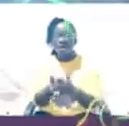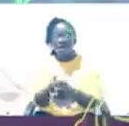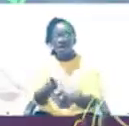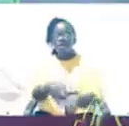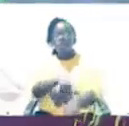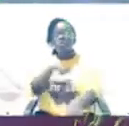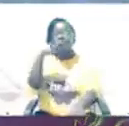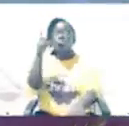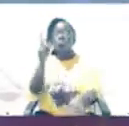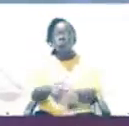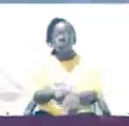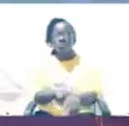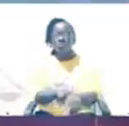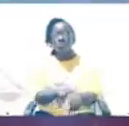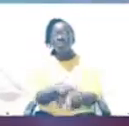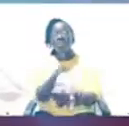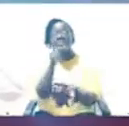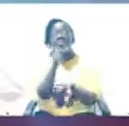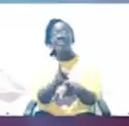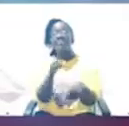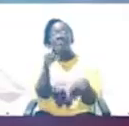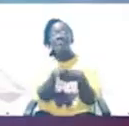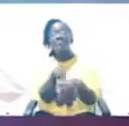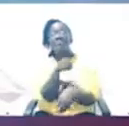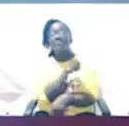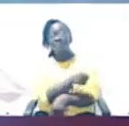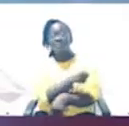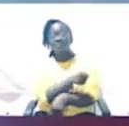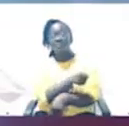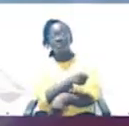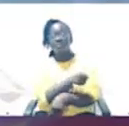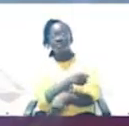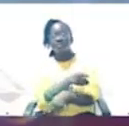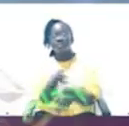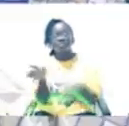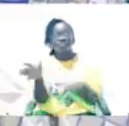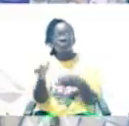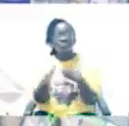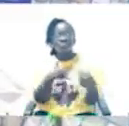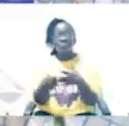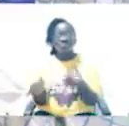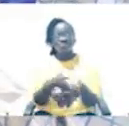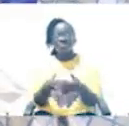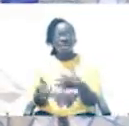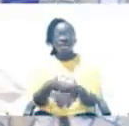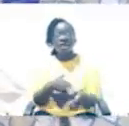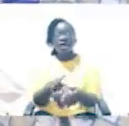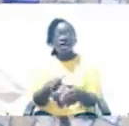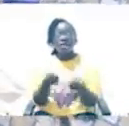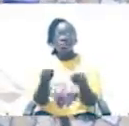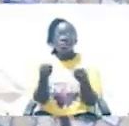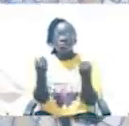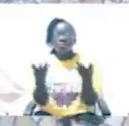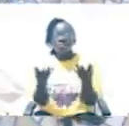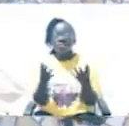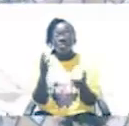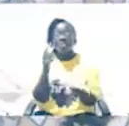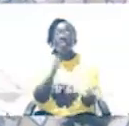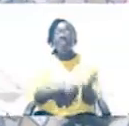how decayed, and no matter how many days he has been dead, your brother will